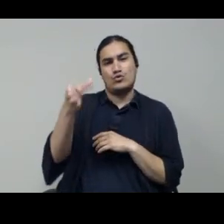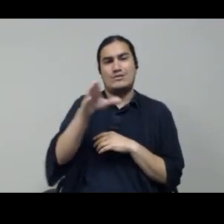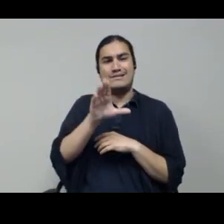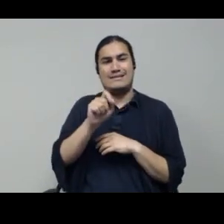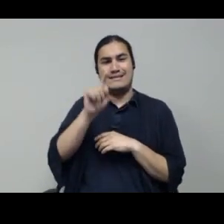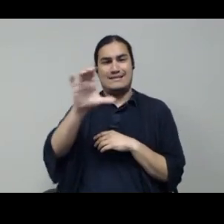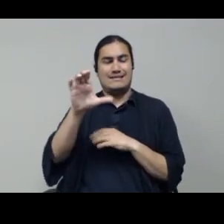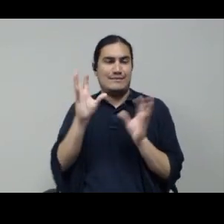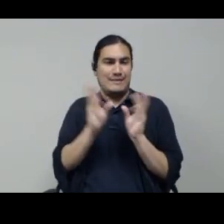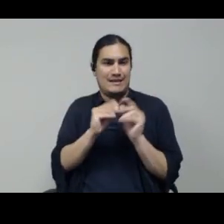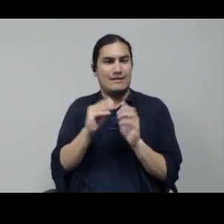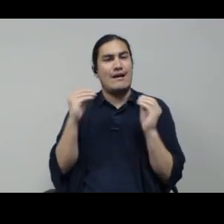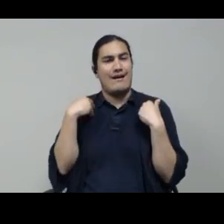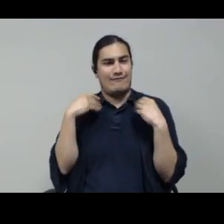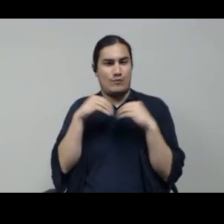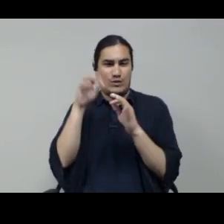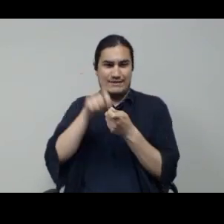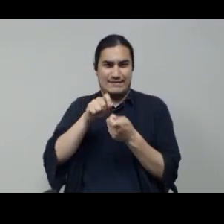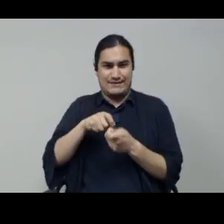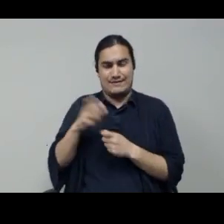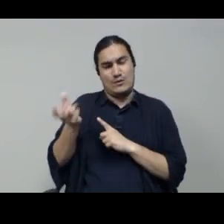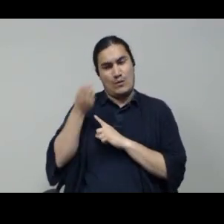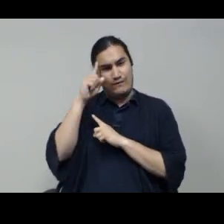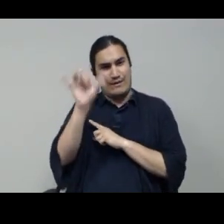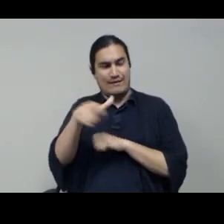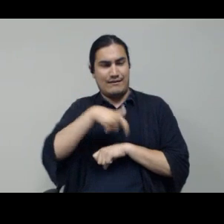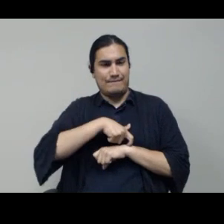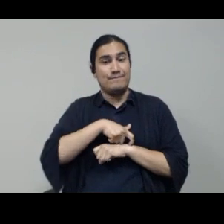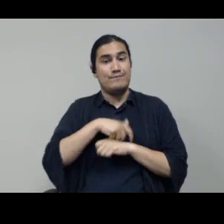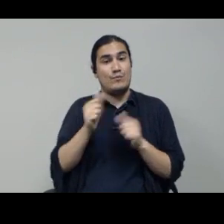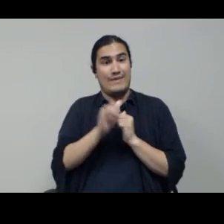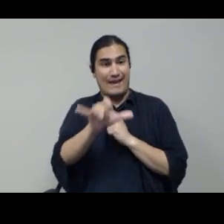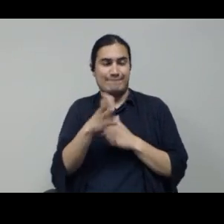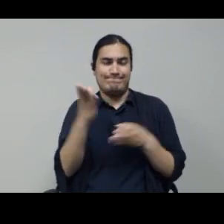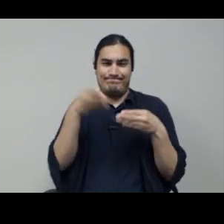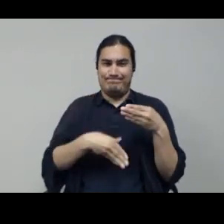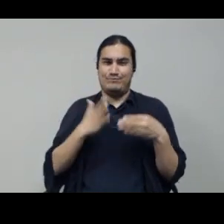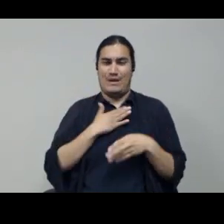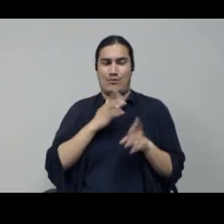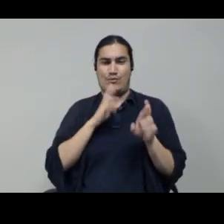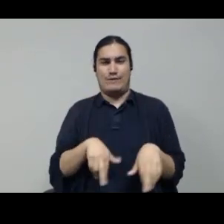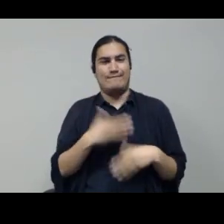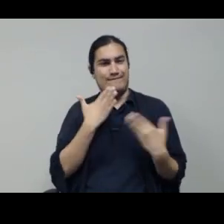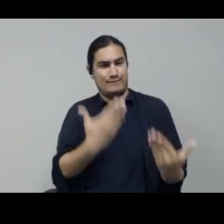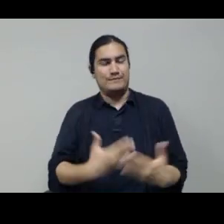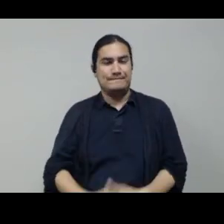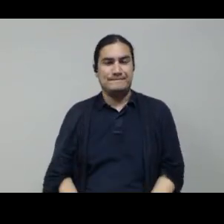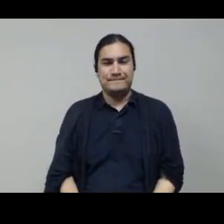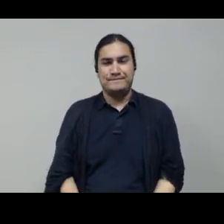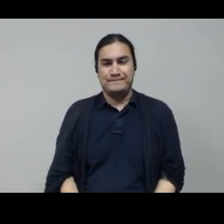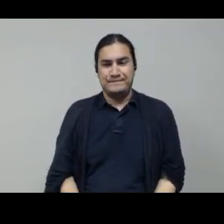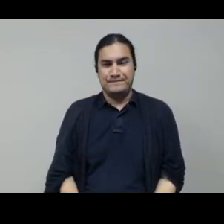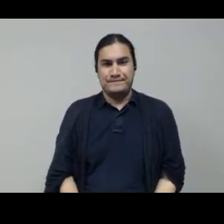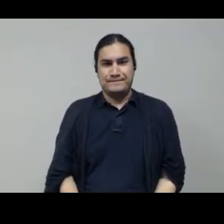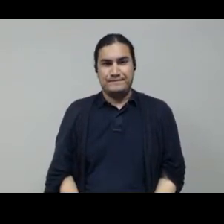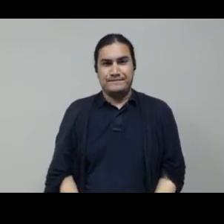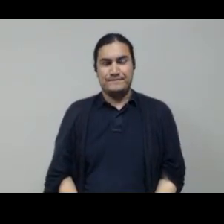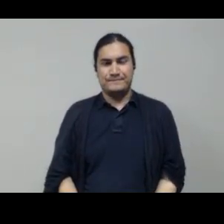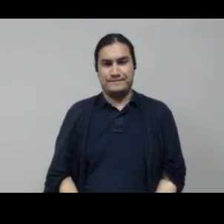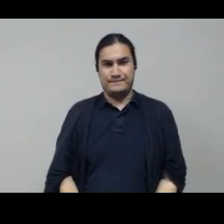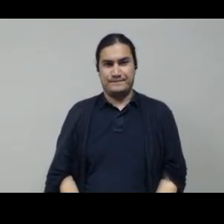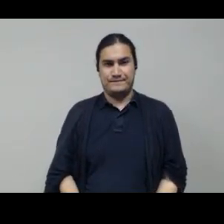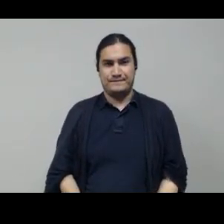leave further details for that time. With that, Madam Chair, I conclude my remarks. Thank you. Thank you so much,